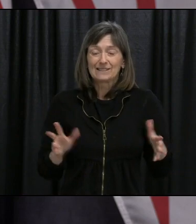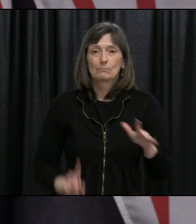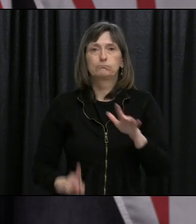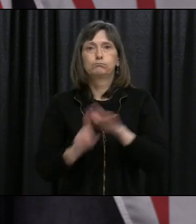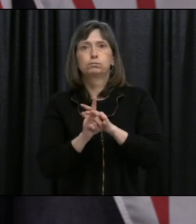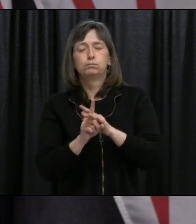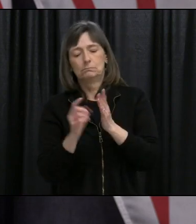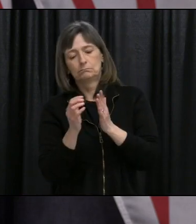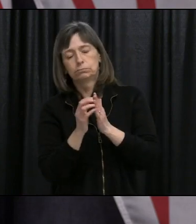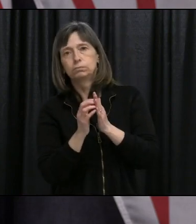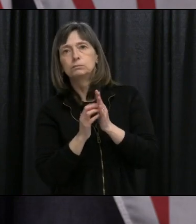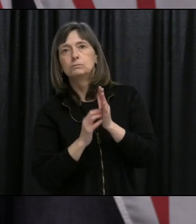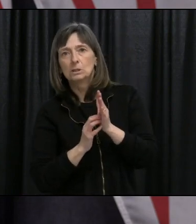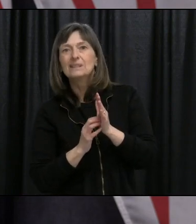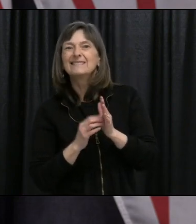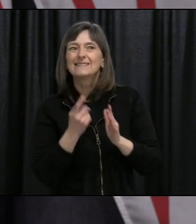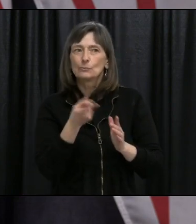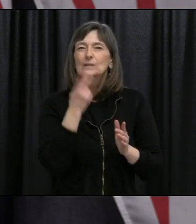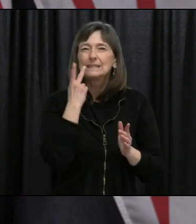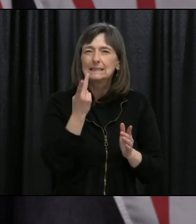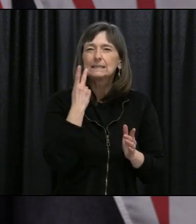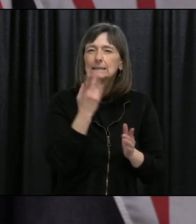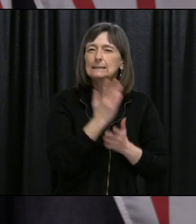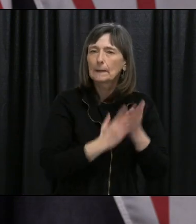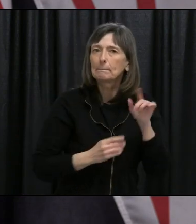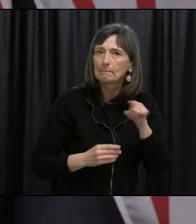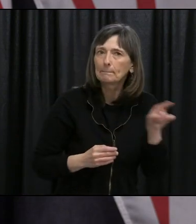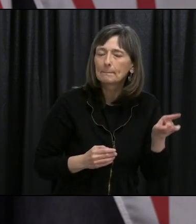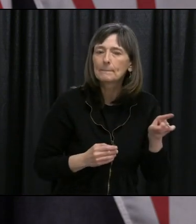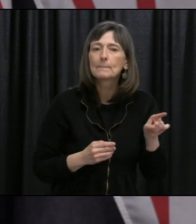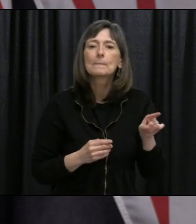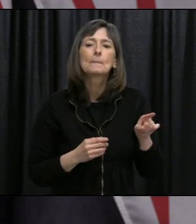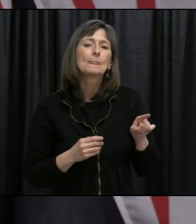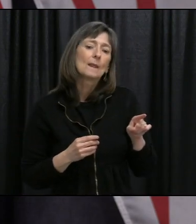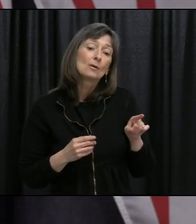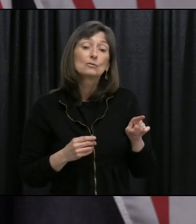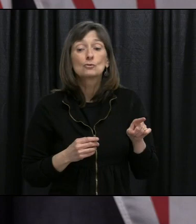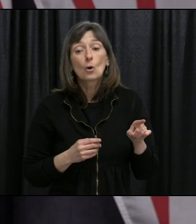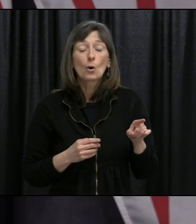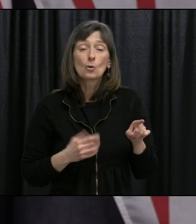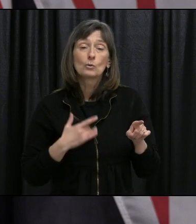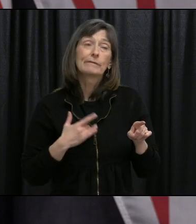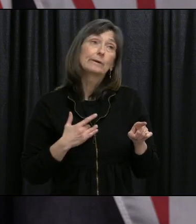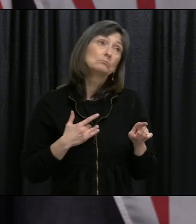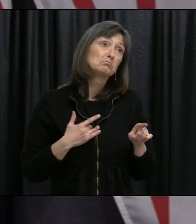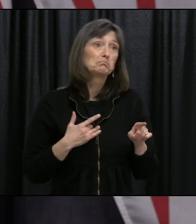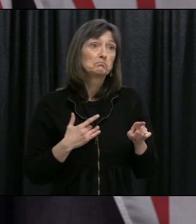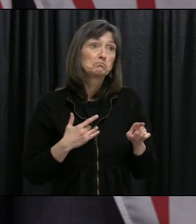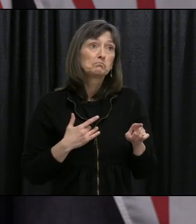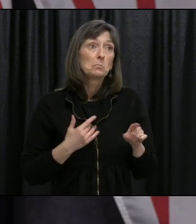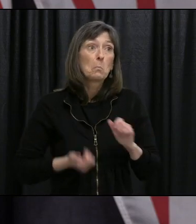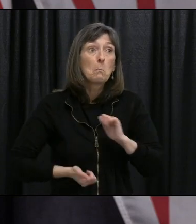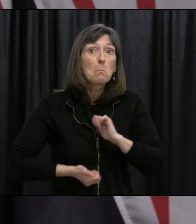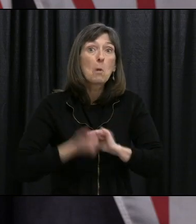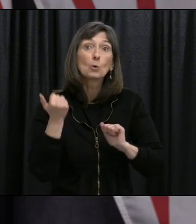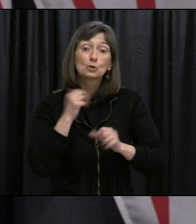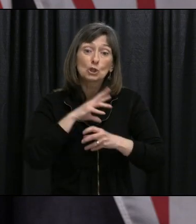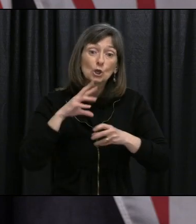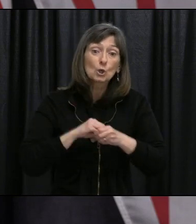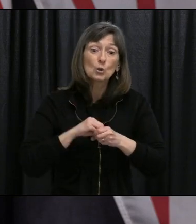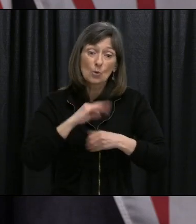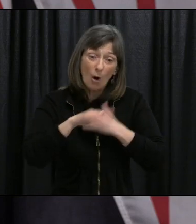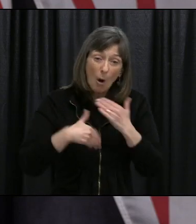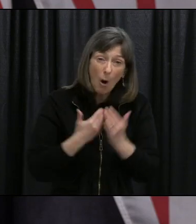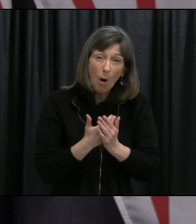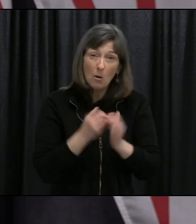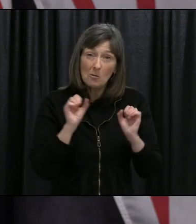syndromes, I guess, that you could get. So, we wanted to make sure that we were casting our net as widely as we could to catch as many